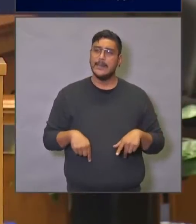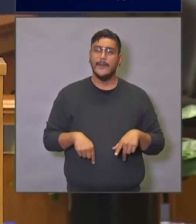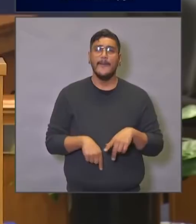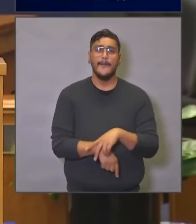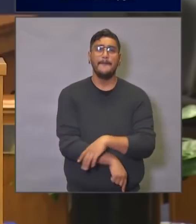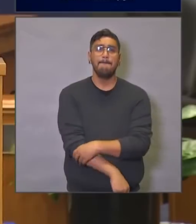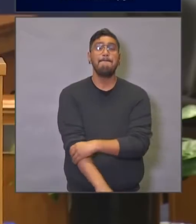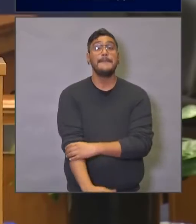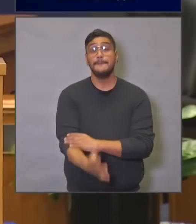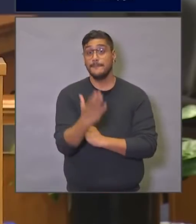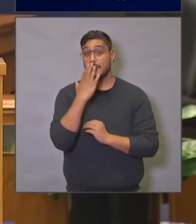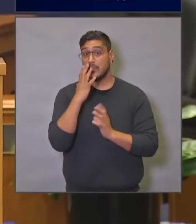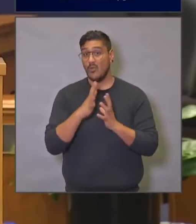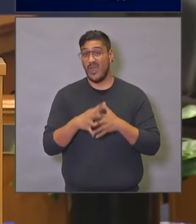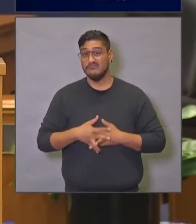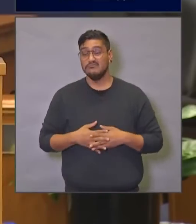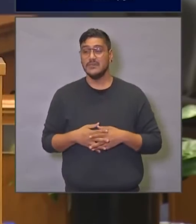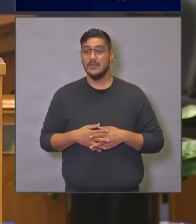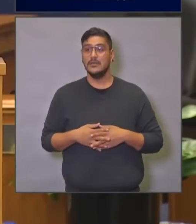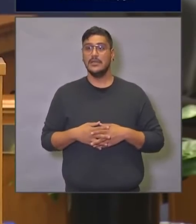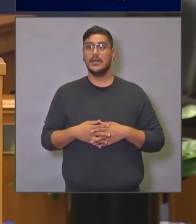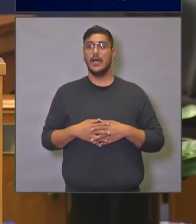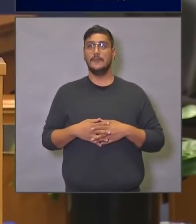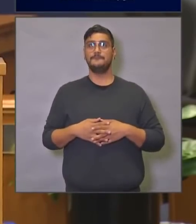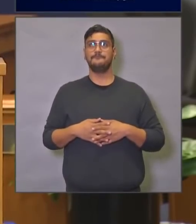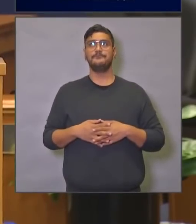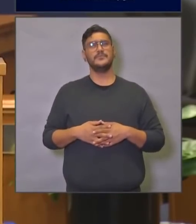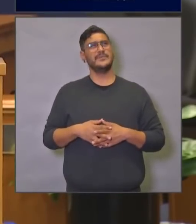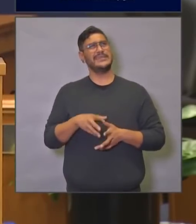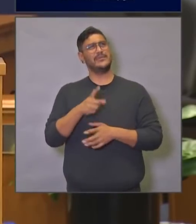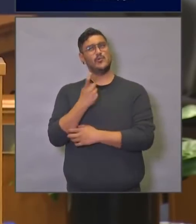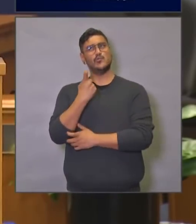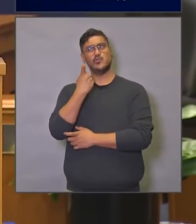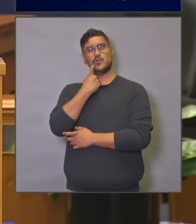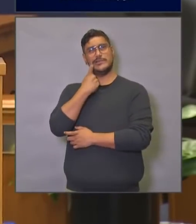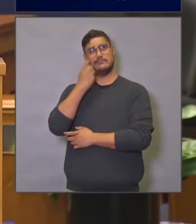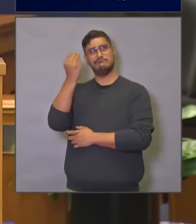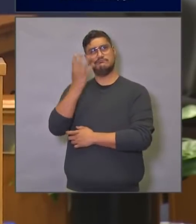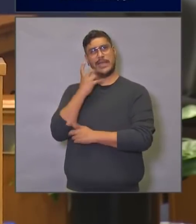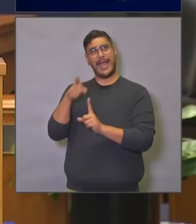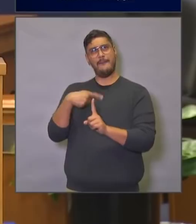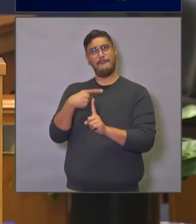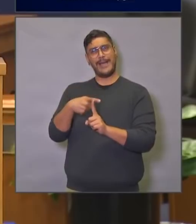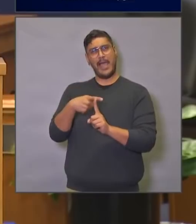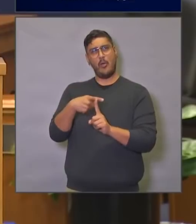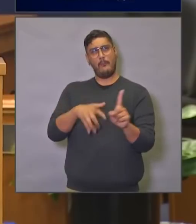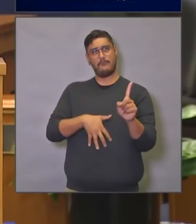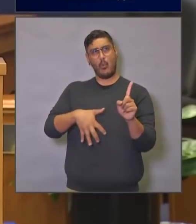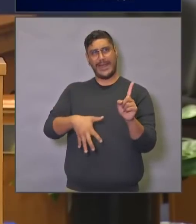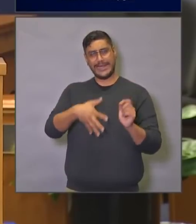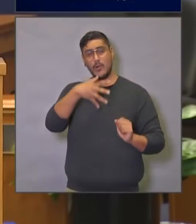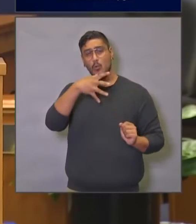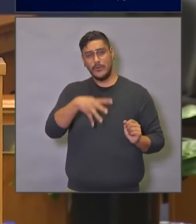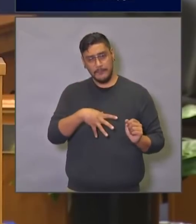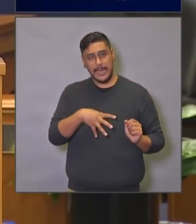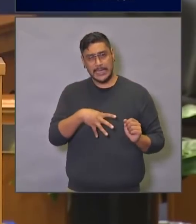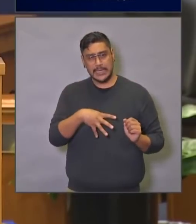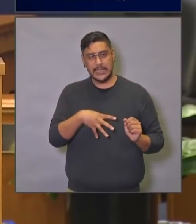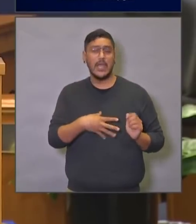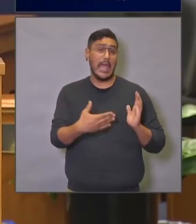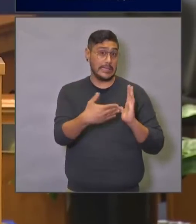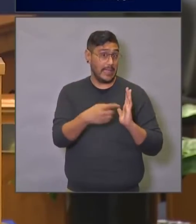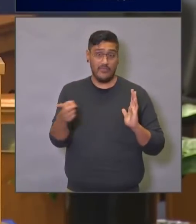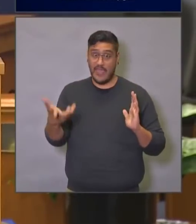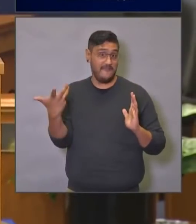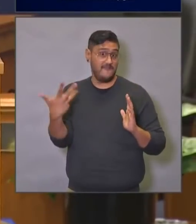Yeah, thanks a lot. We do have the most recent report on pregnant women, again, who have delivered